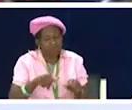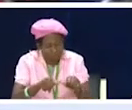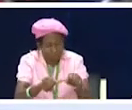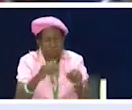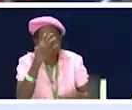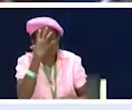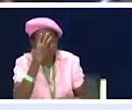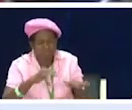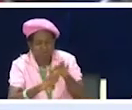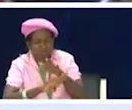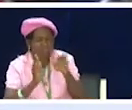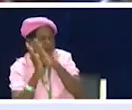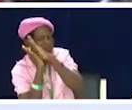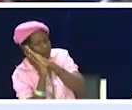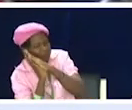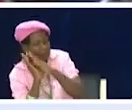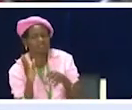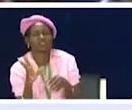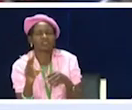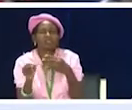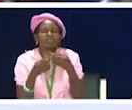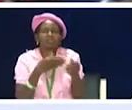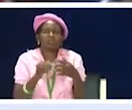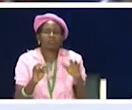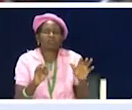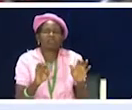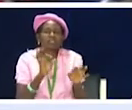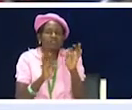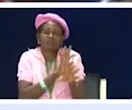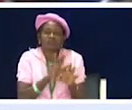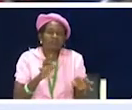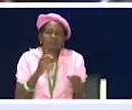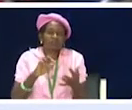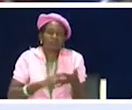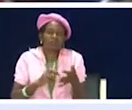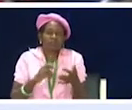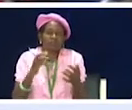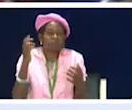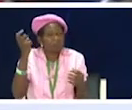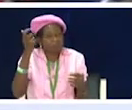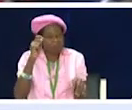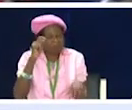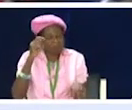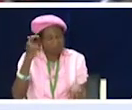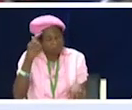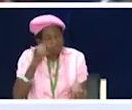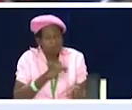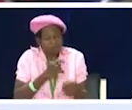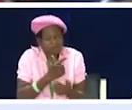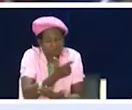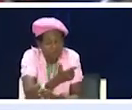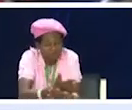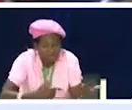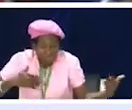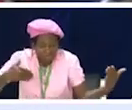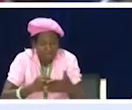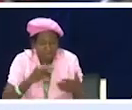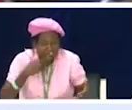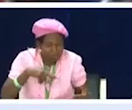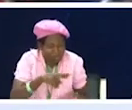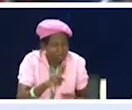sleeping. And if you don't mind, I will just lie down quietly beside you.